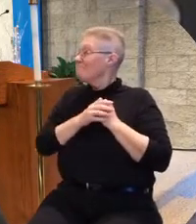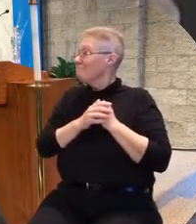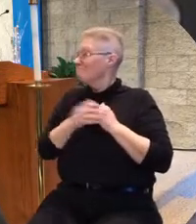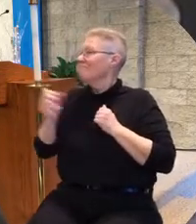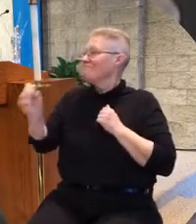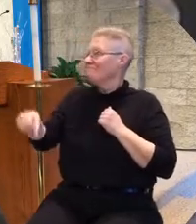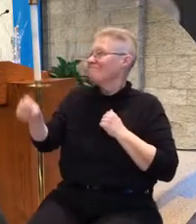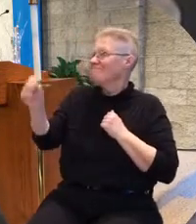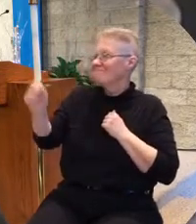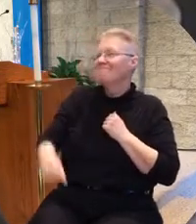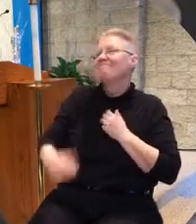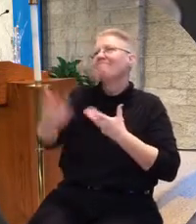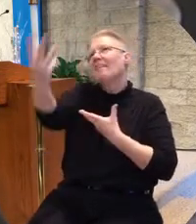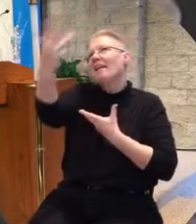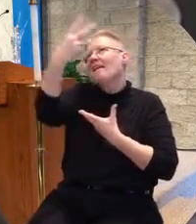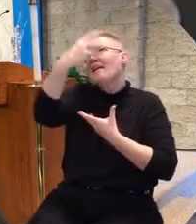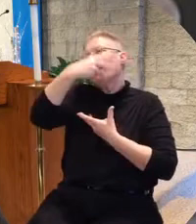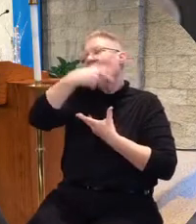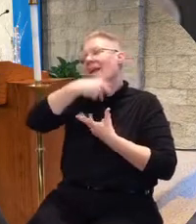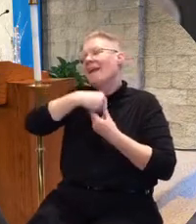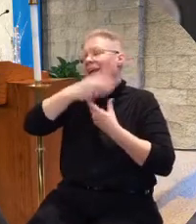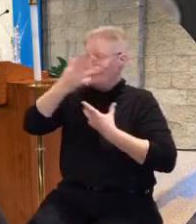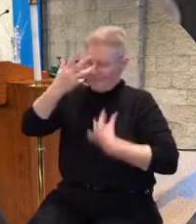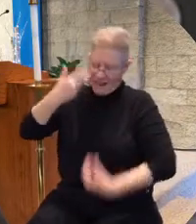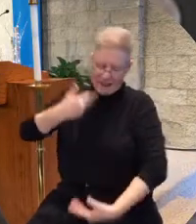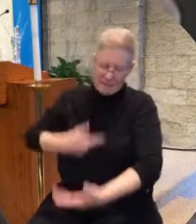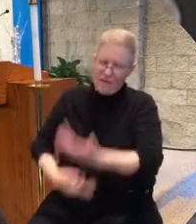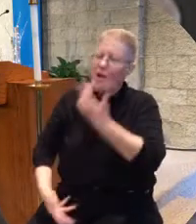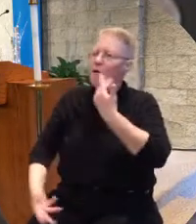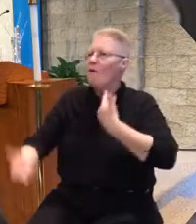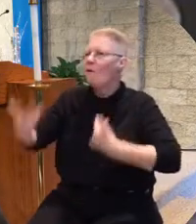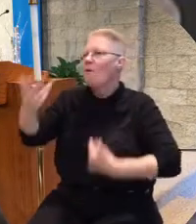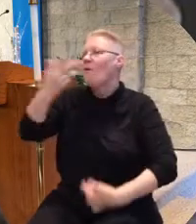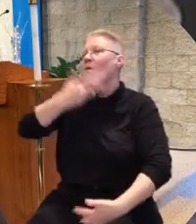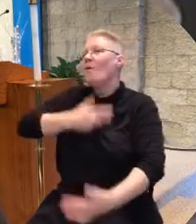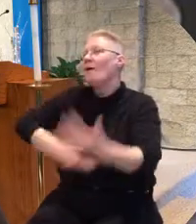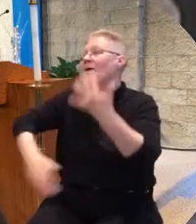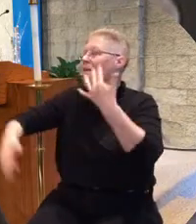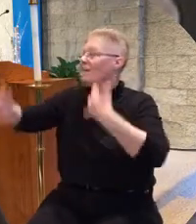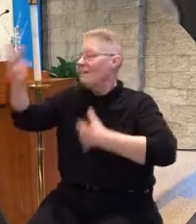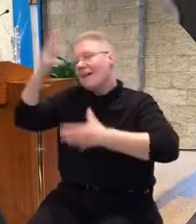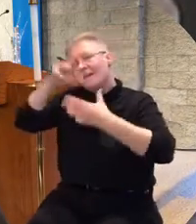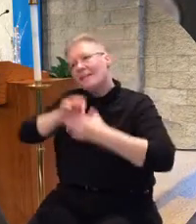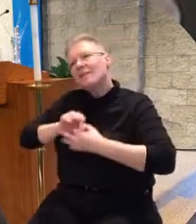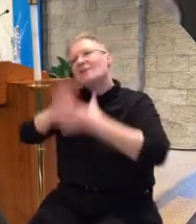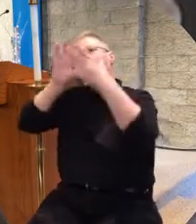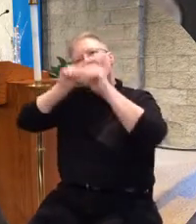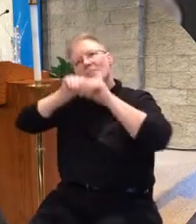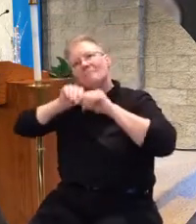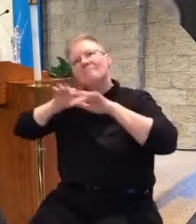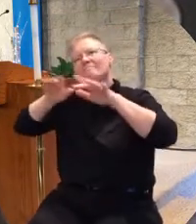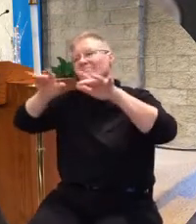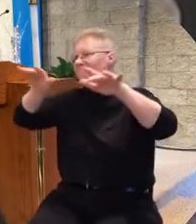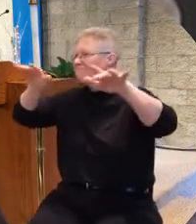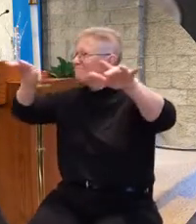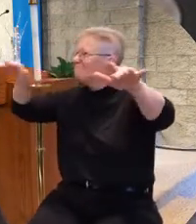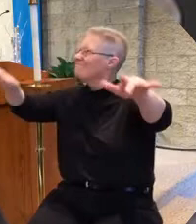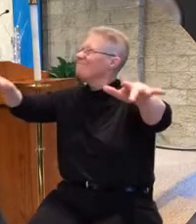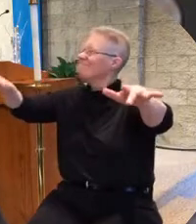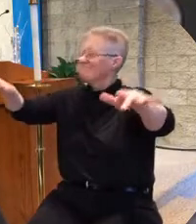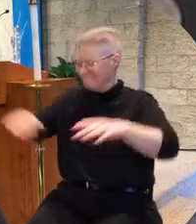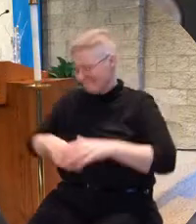Yeah. Let it in, let it flow, let it go where it will